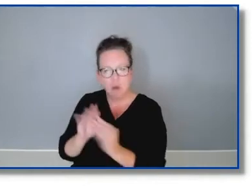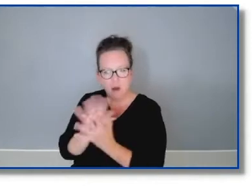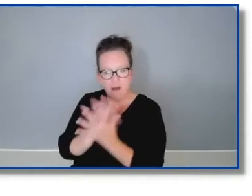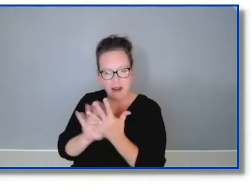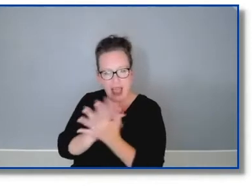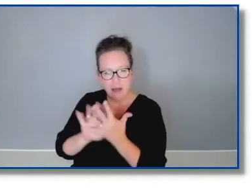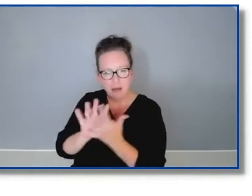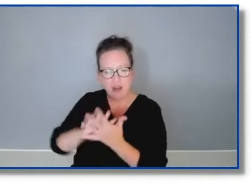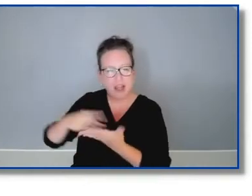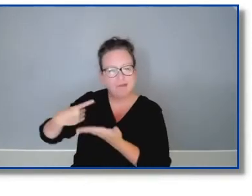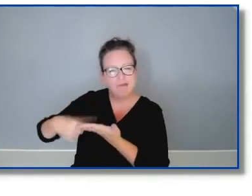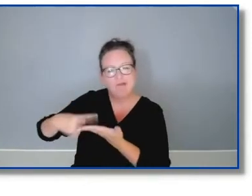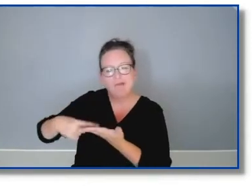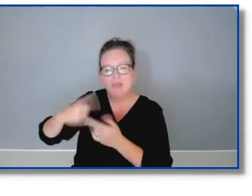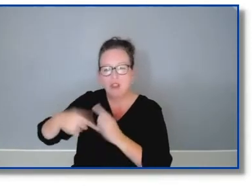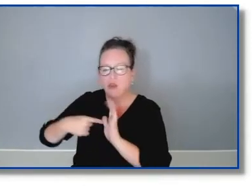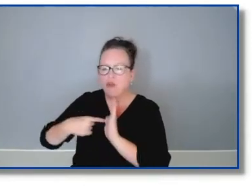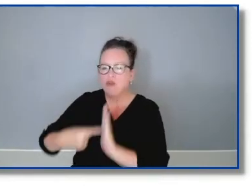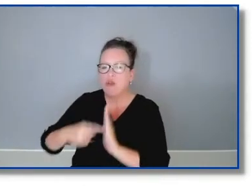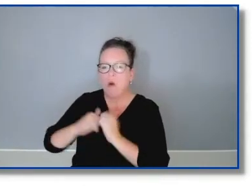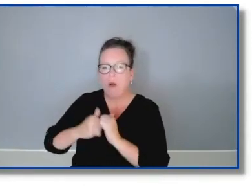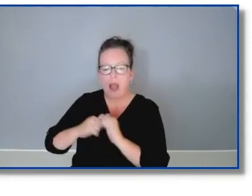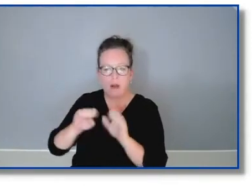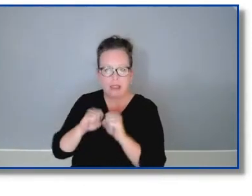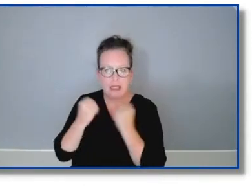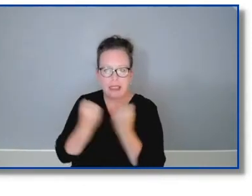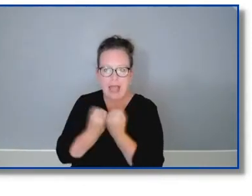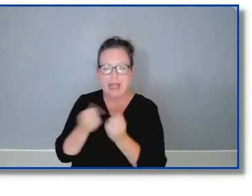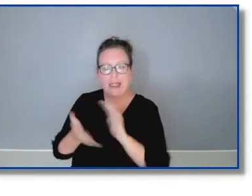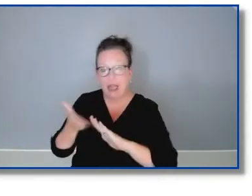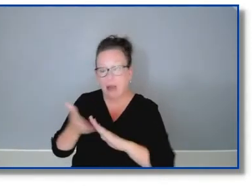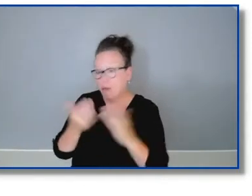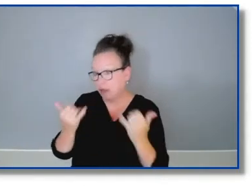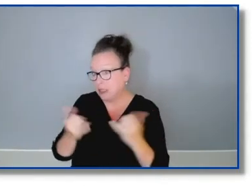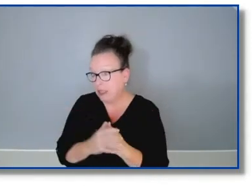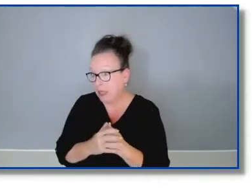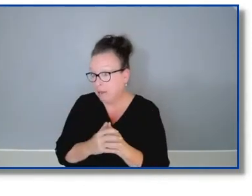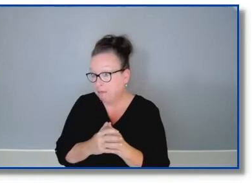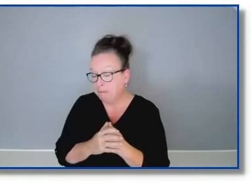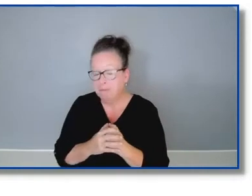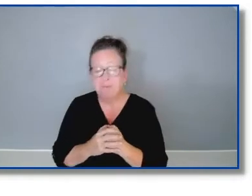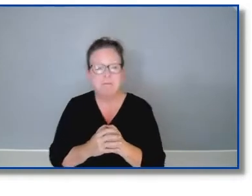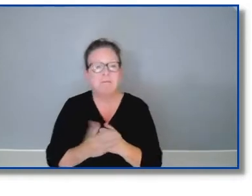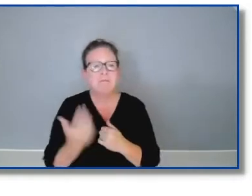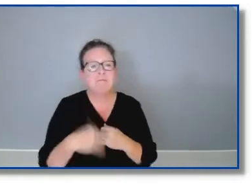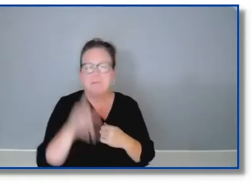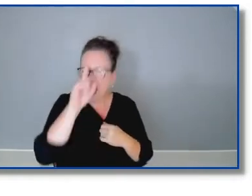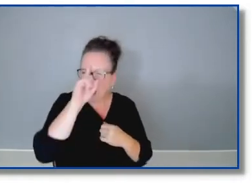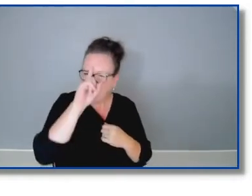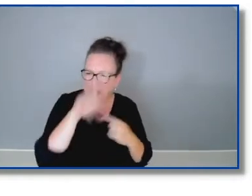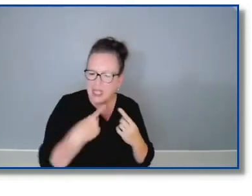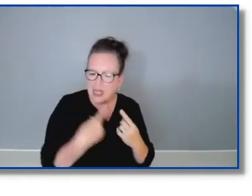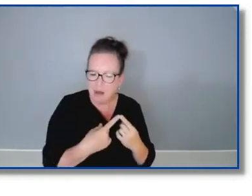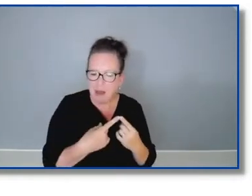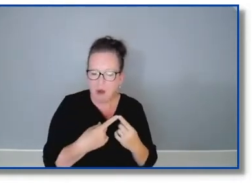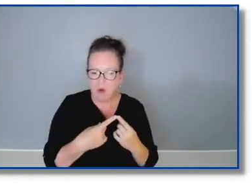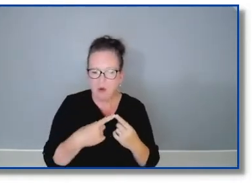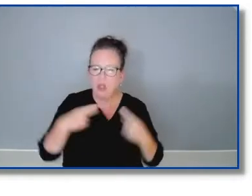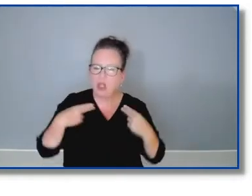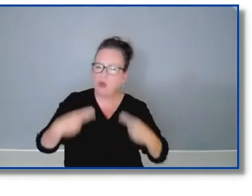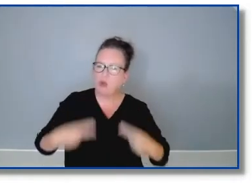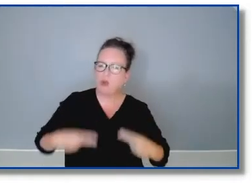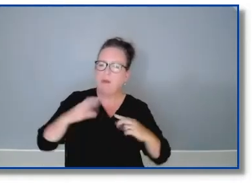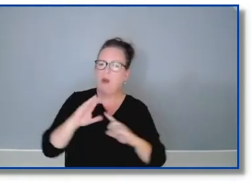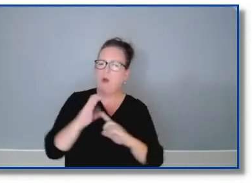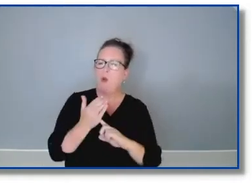society today. And I was thinking about the direction in which human culture is evolving,